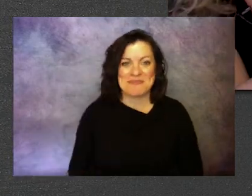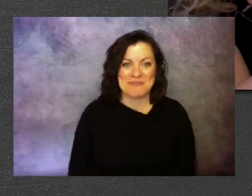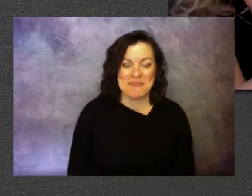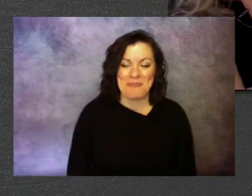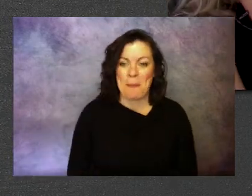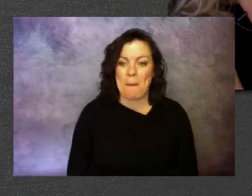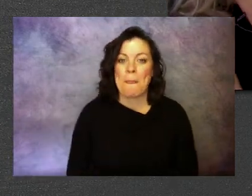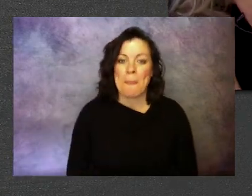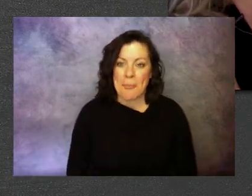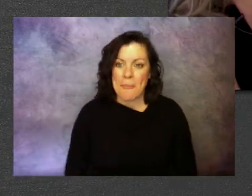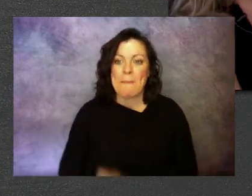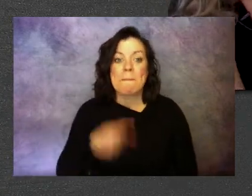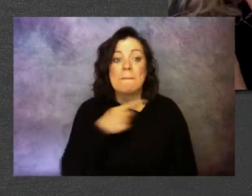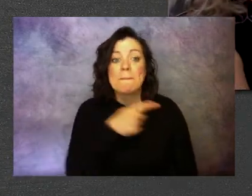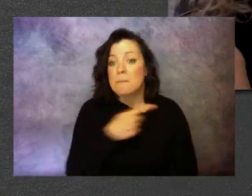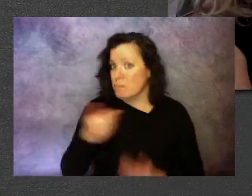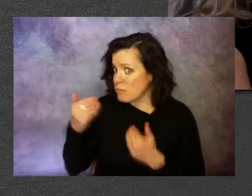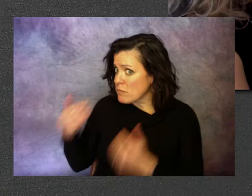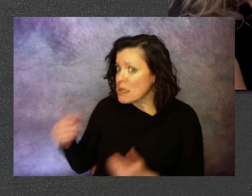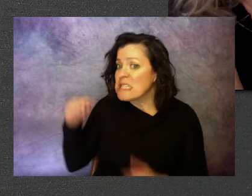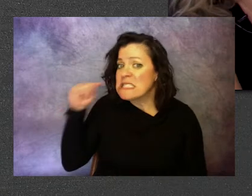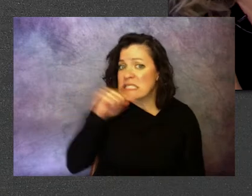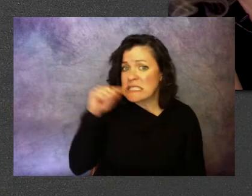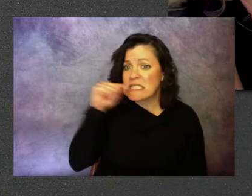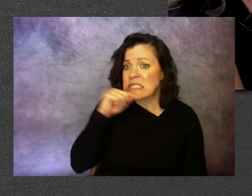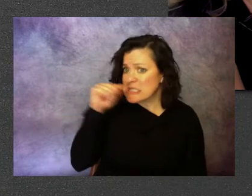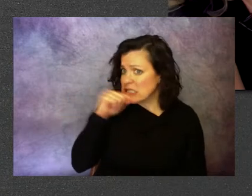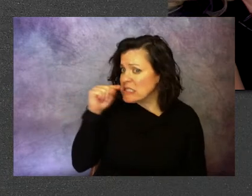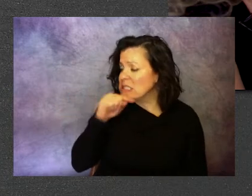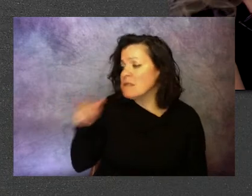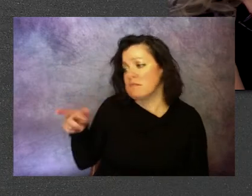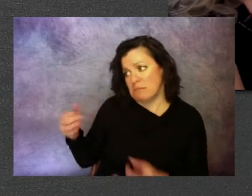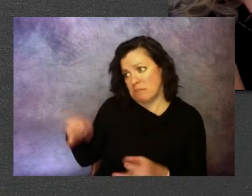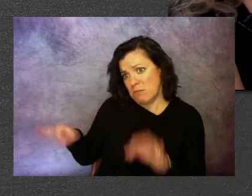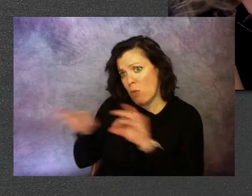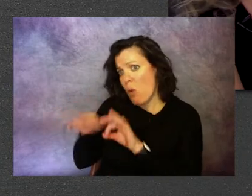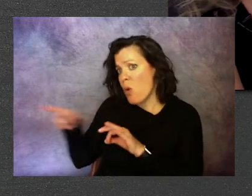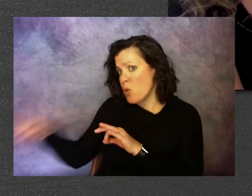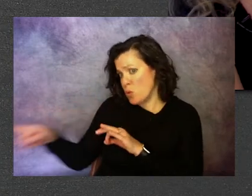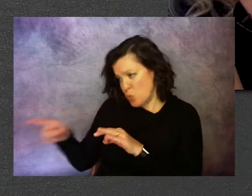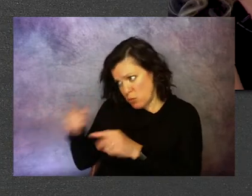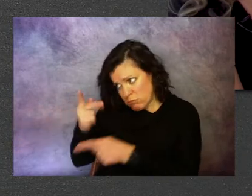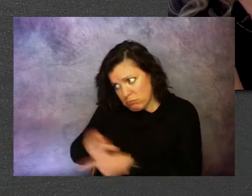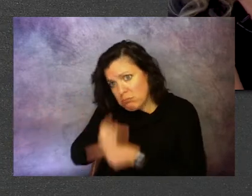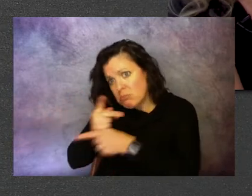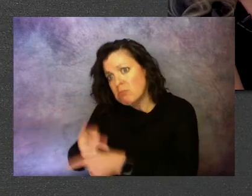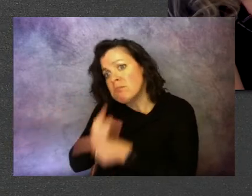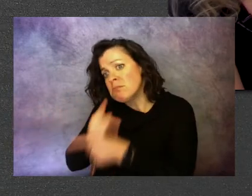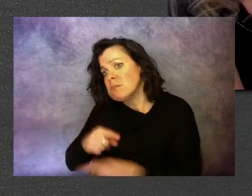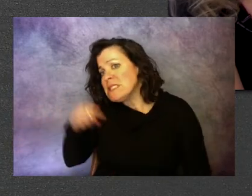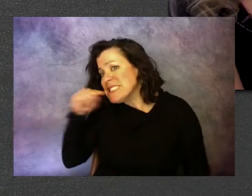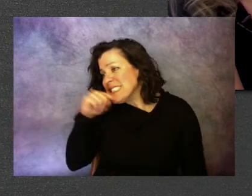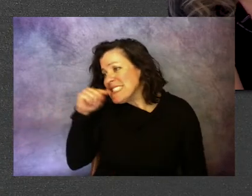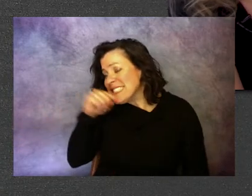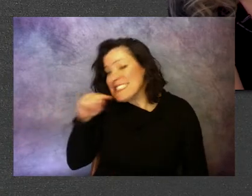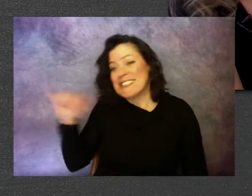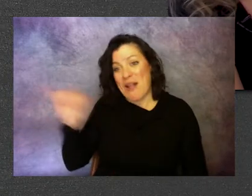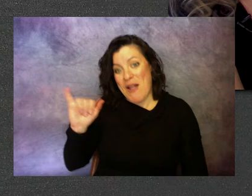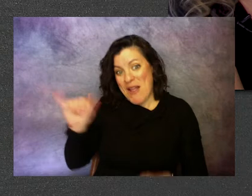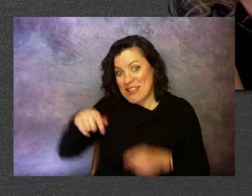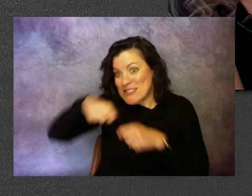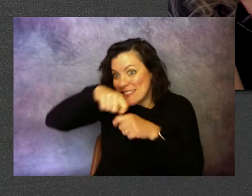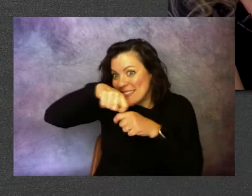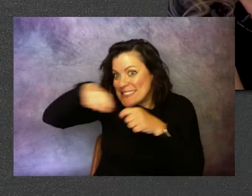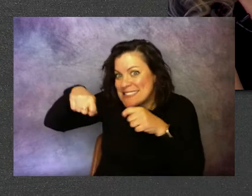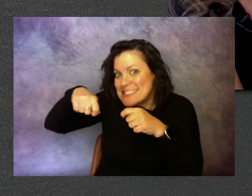If you brush your tusks twice a day with this special fish-flavored toothpaste, your tusks will